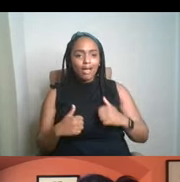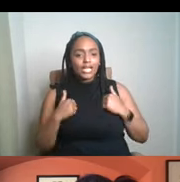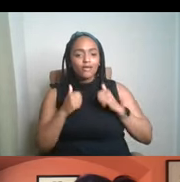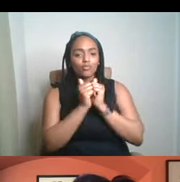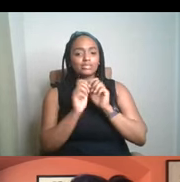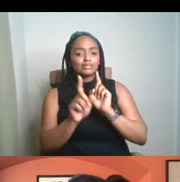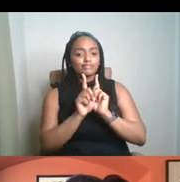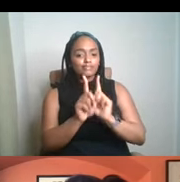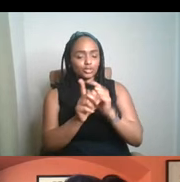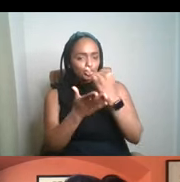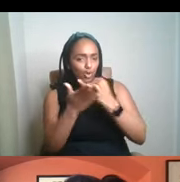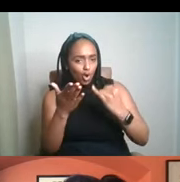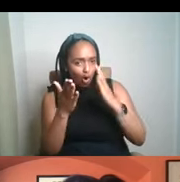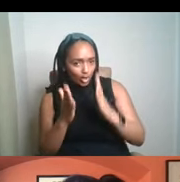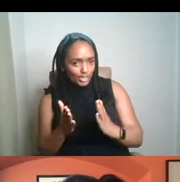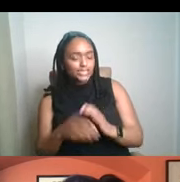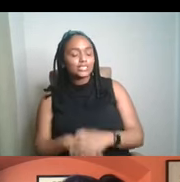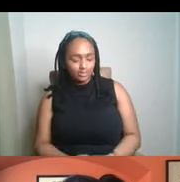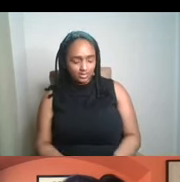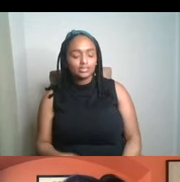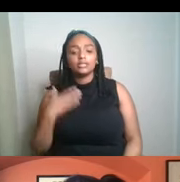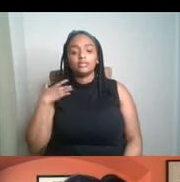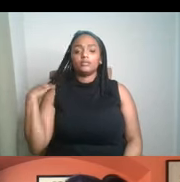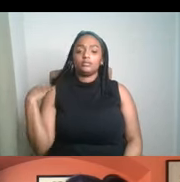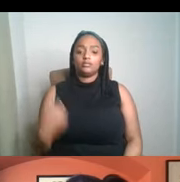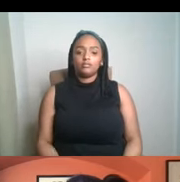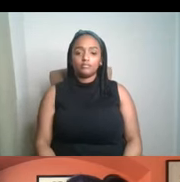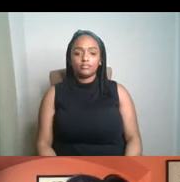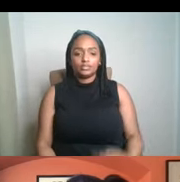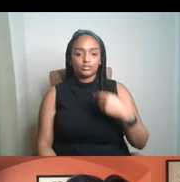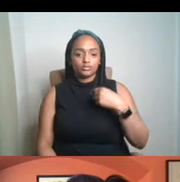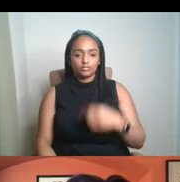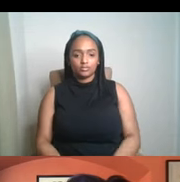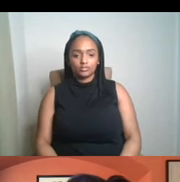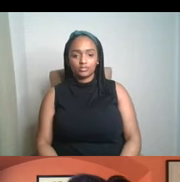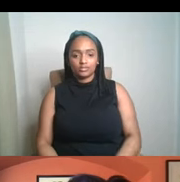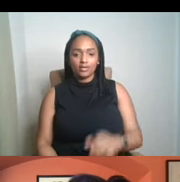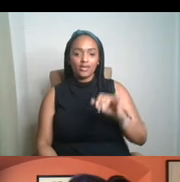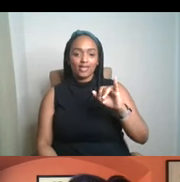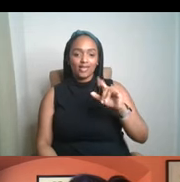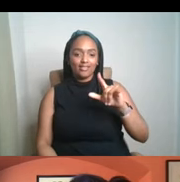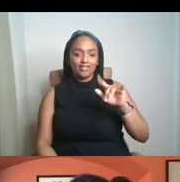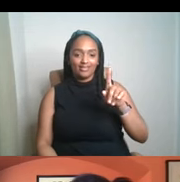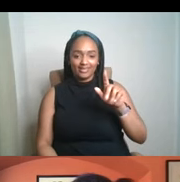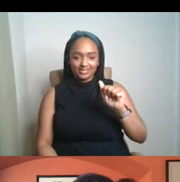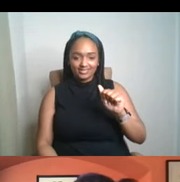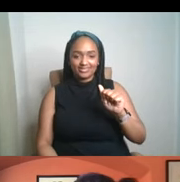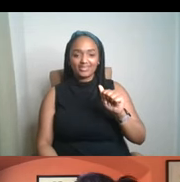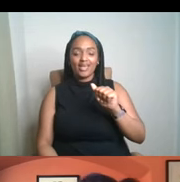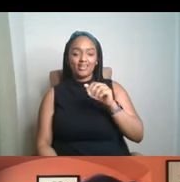mentors. So I became a part, and I also shout out Aliza. I saw Aliza in the chat. Shout out